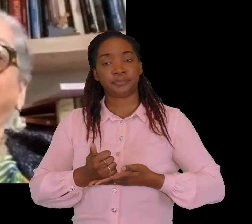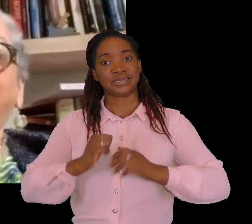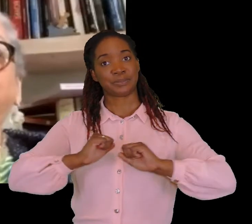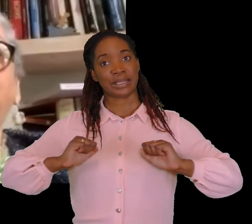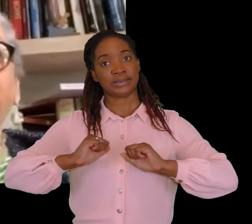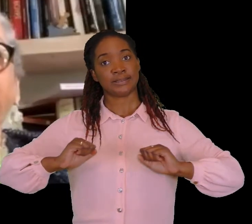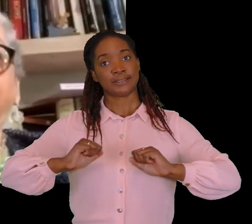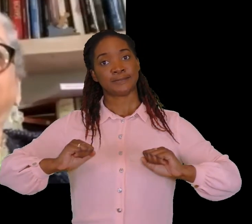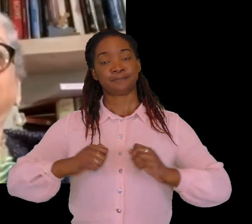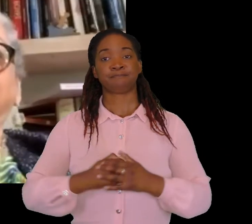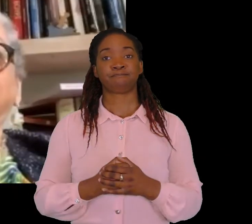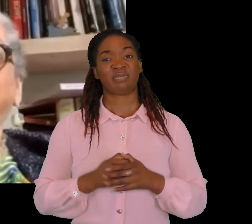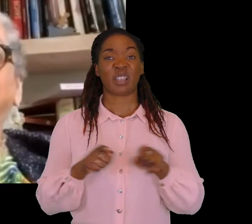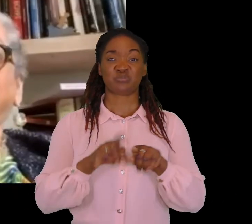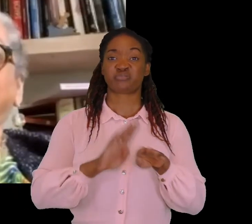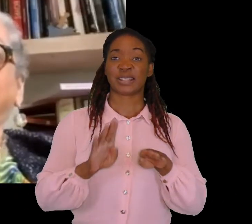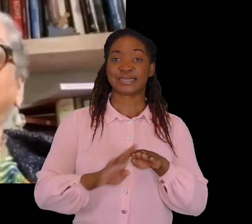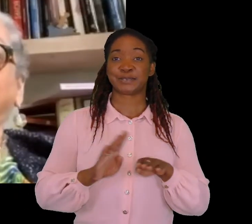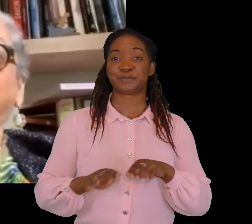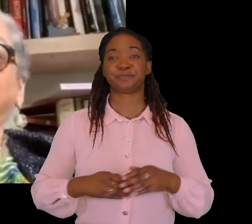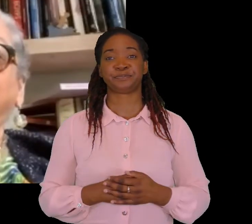space and practice.